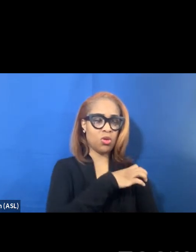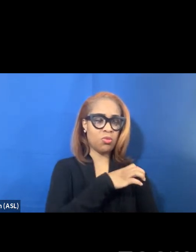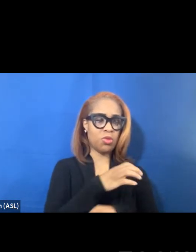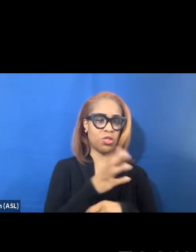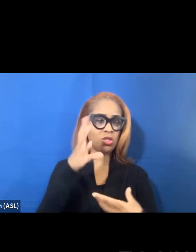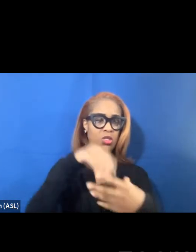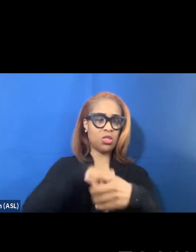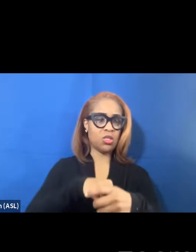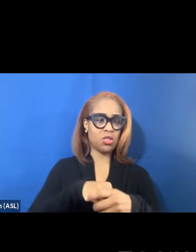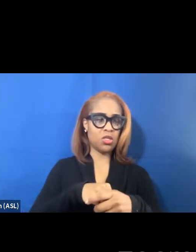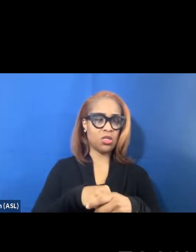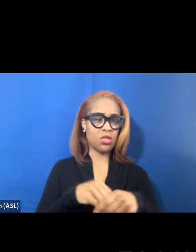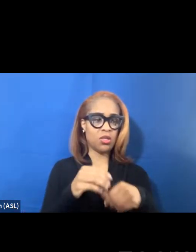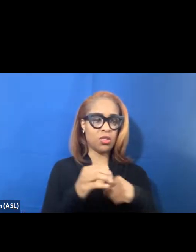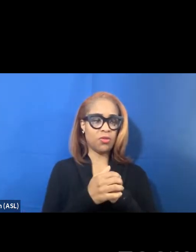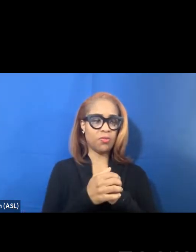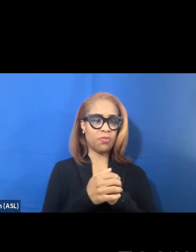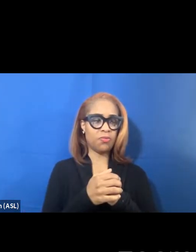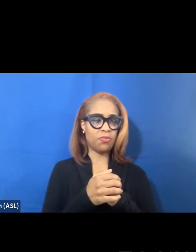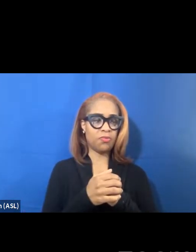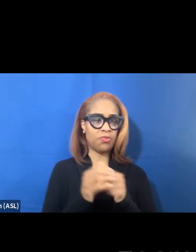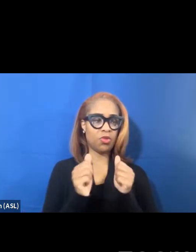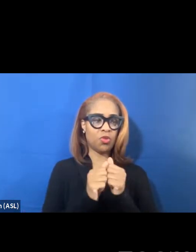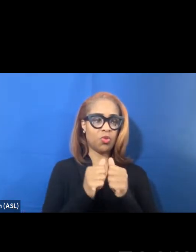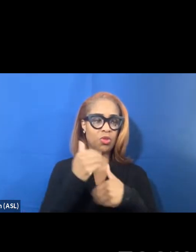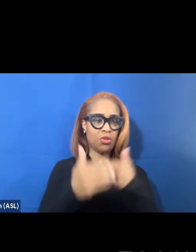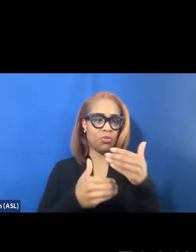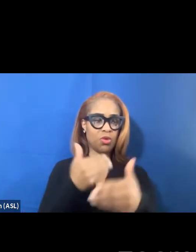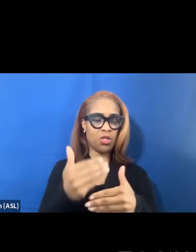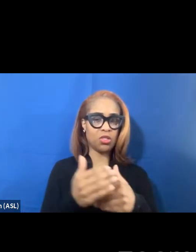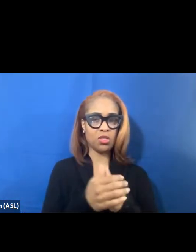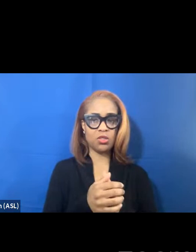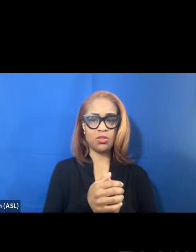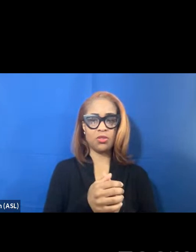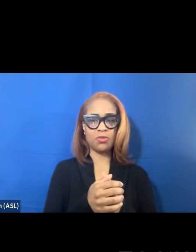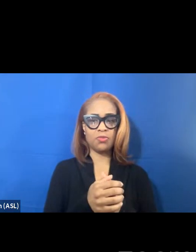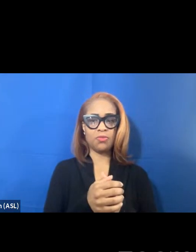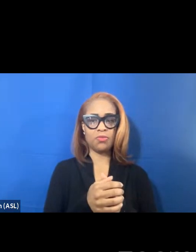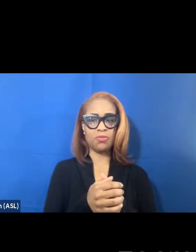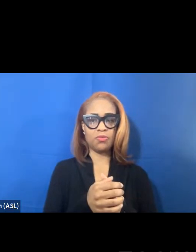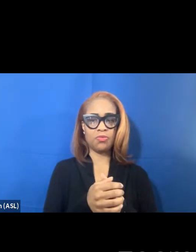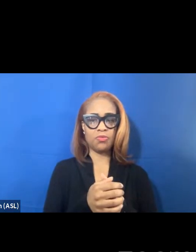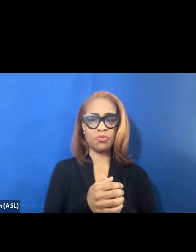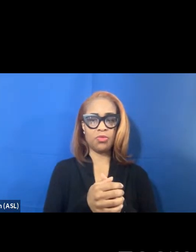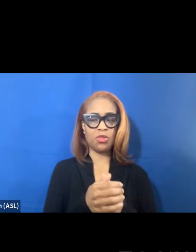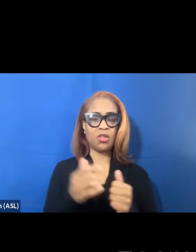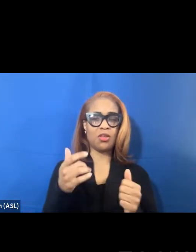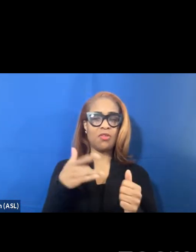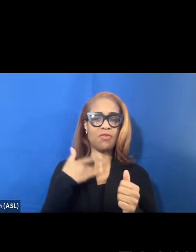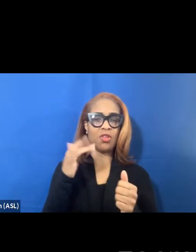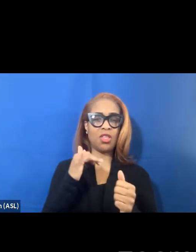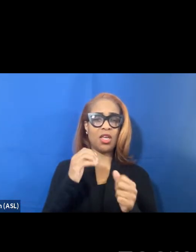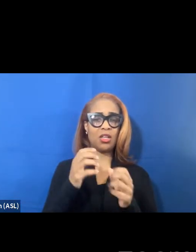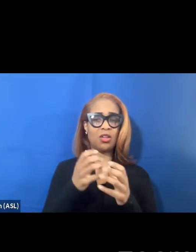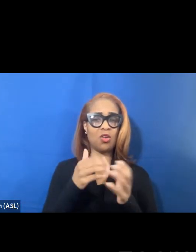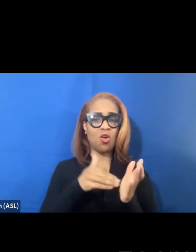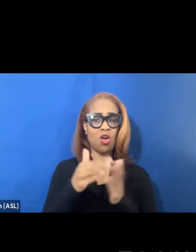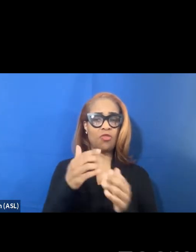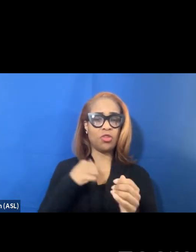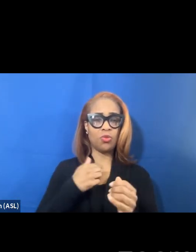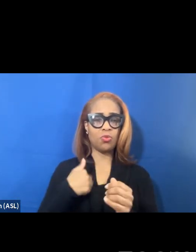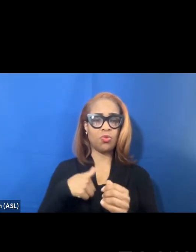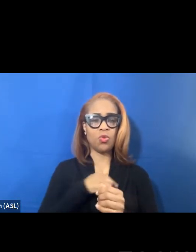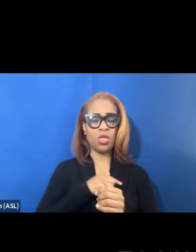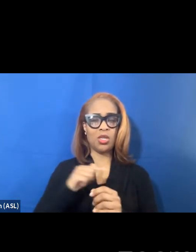participate significantly in the mapping process what i feel is that we're passing too often and it's